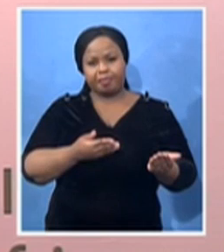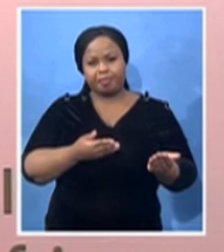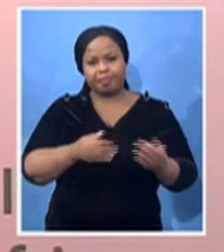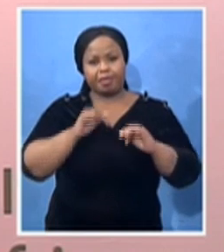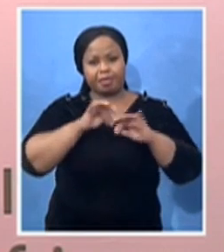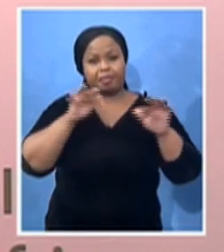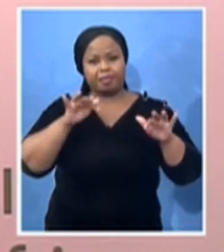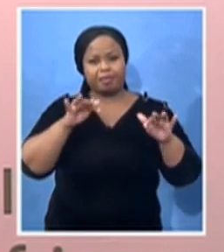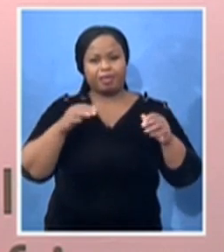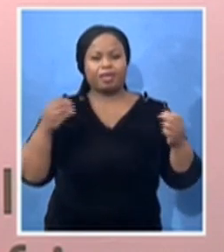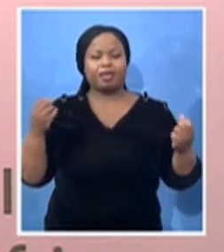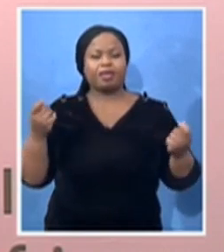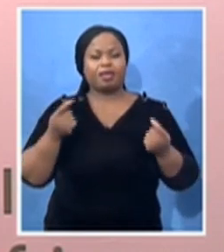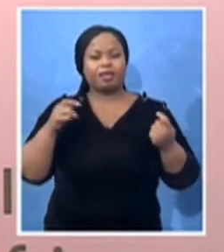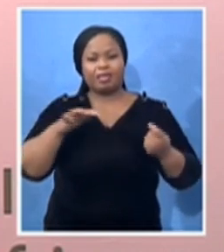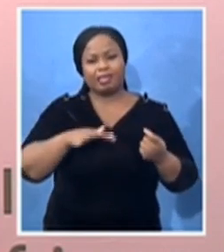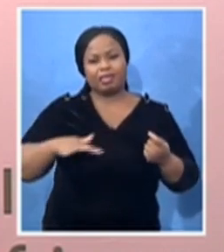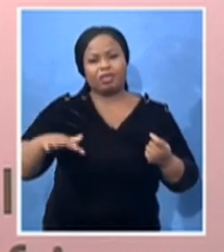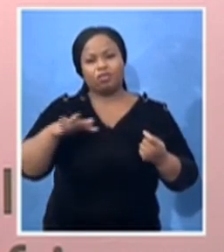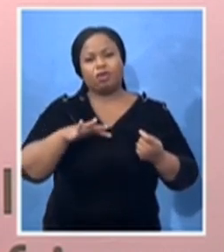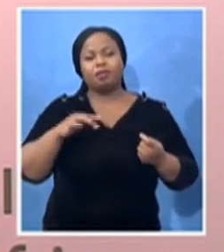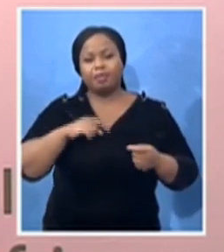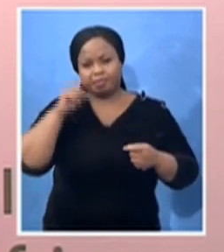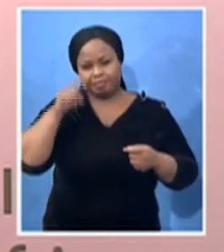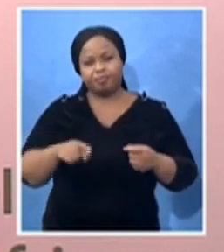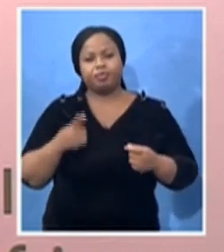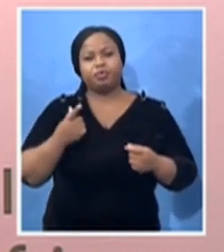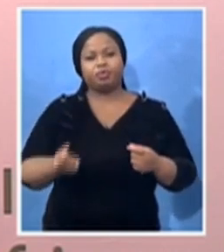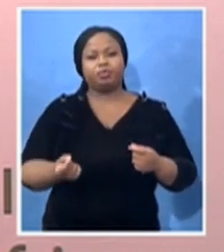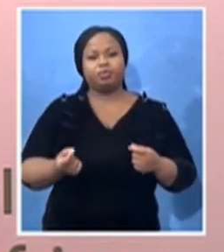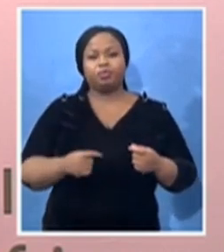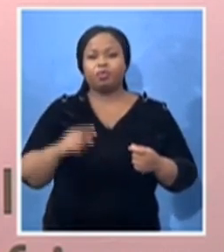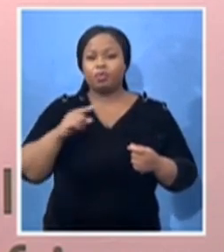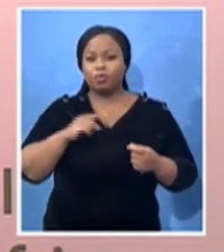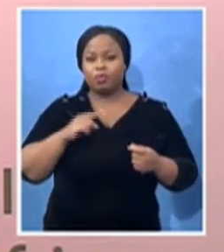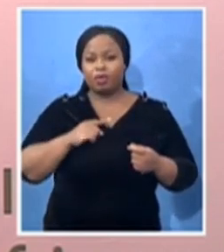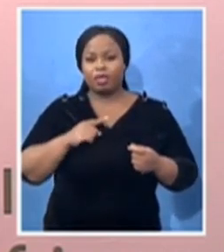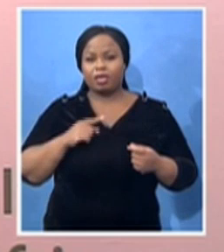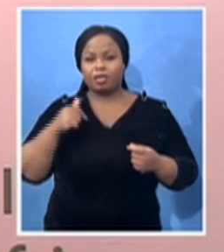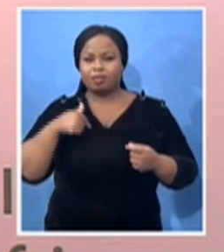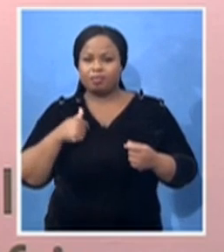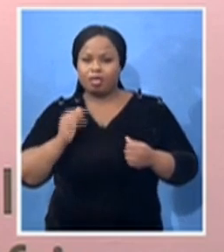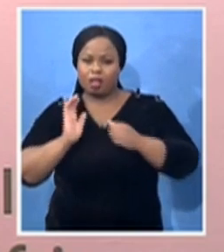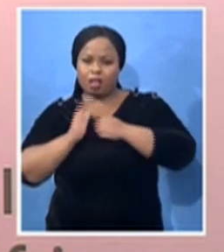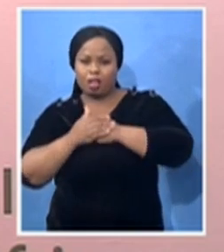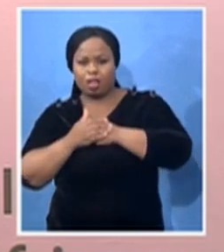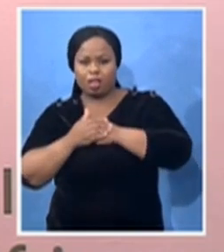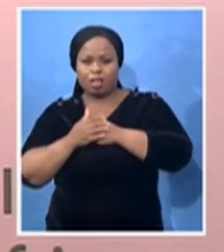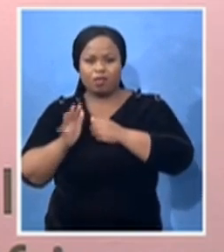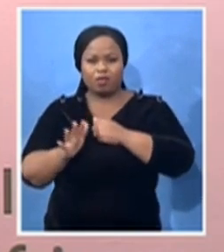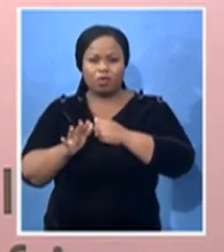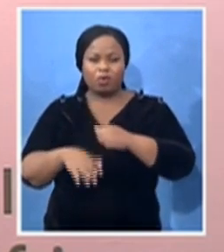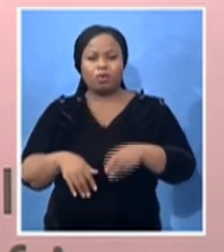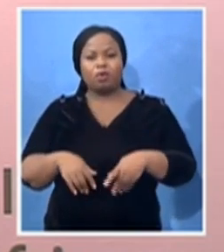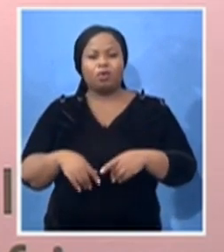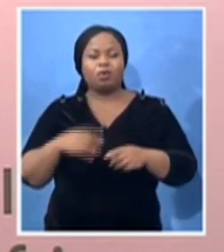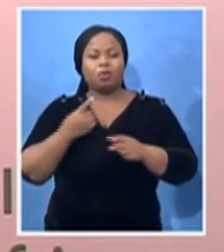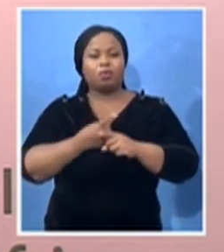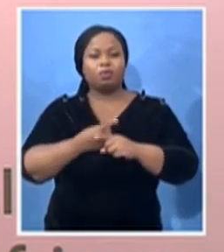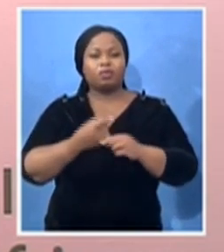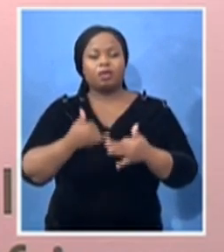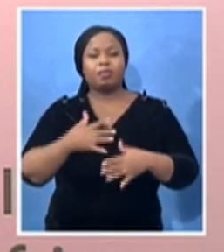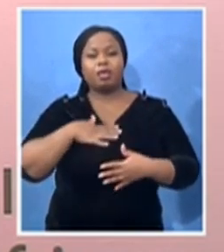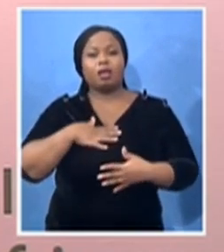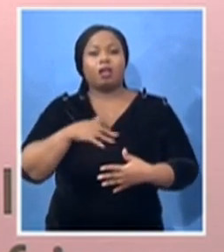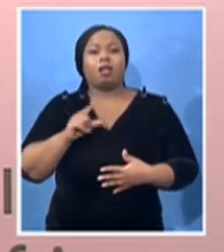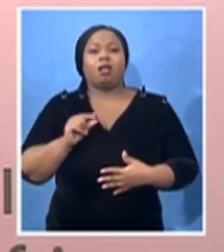that because I've been highly impressed with the energy, the enthusiasm,